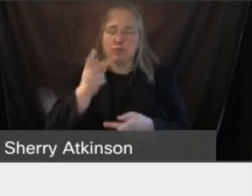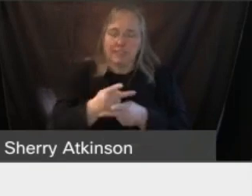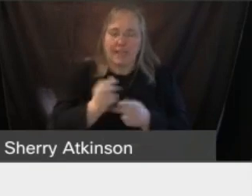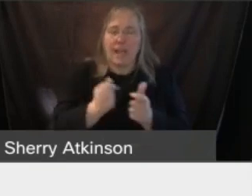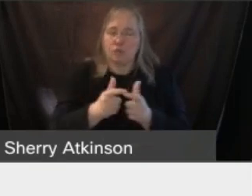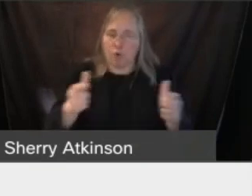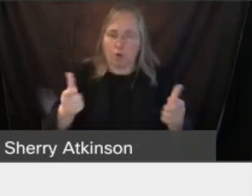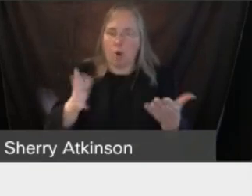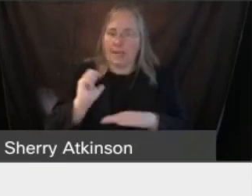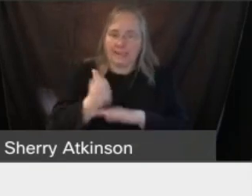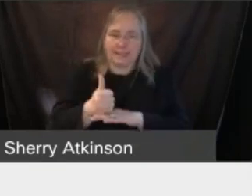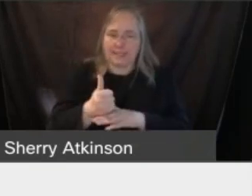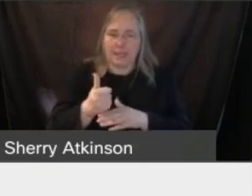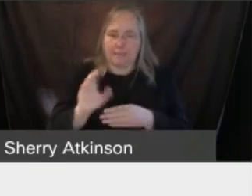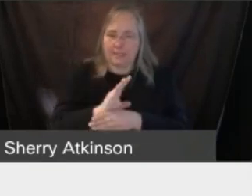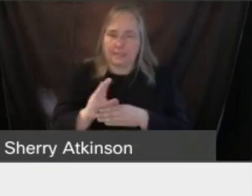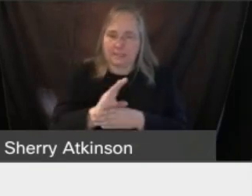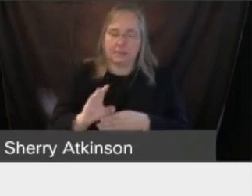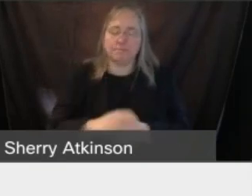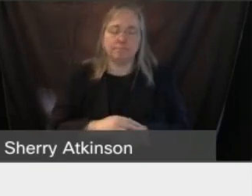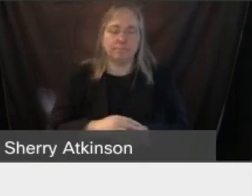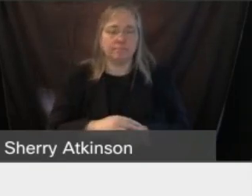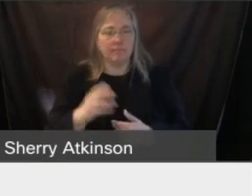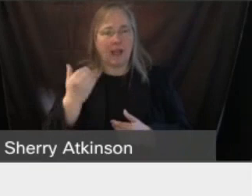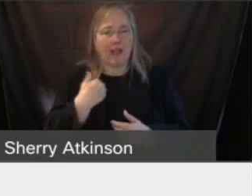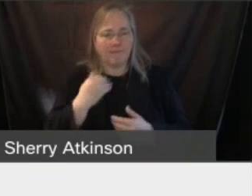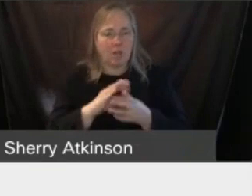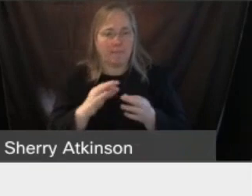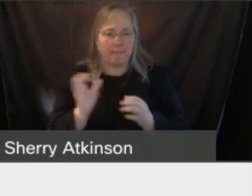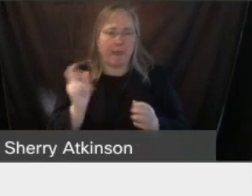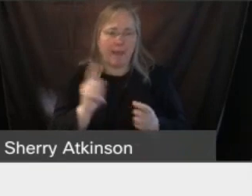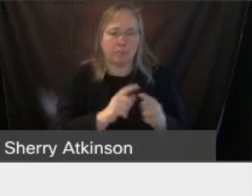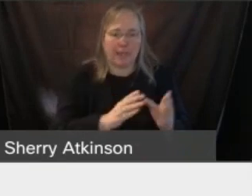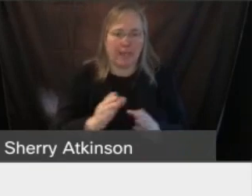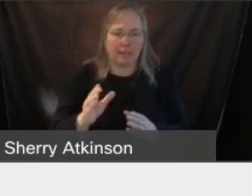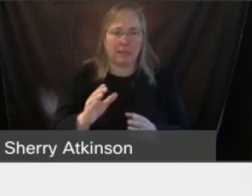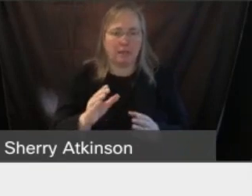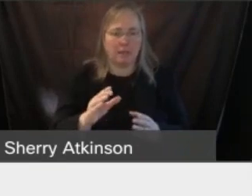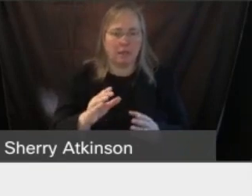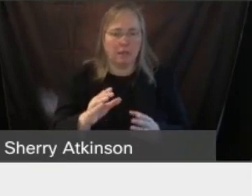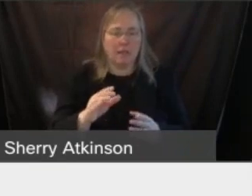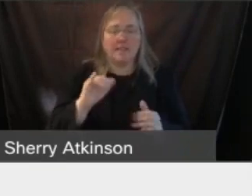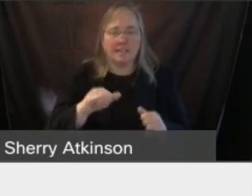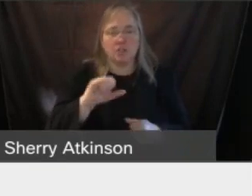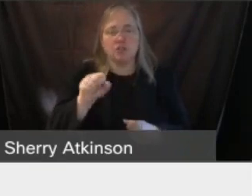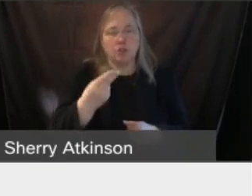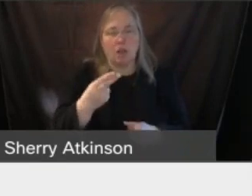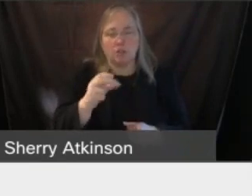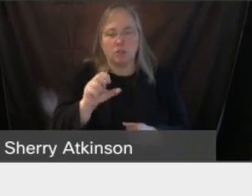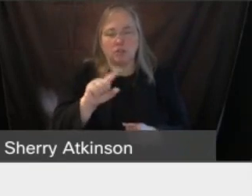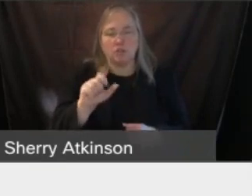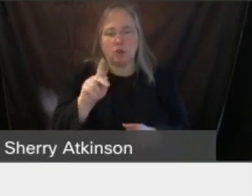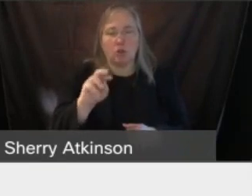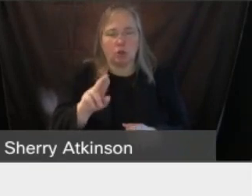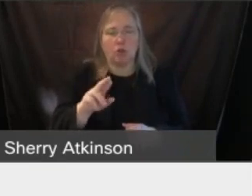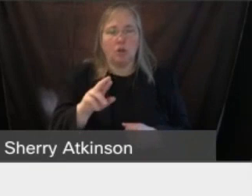I have a kind of, to get back to the planning. I don't know if people can hear me. This is Josh Zucker. As you're